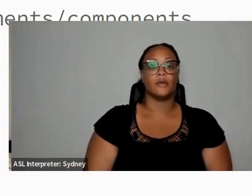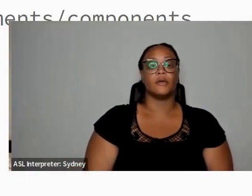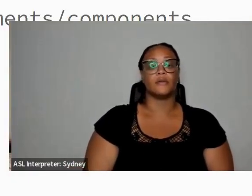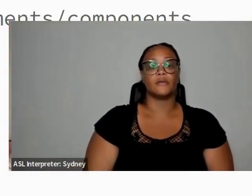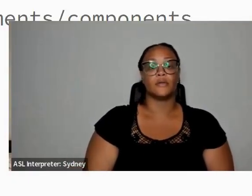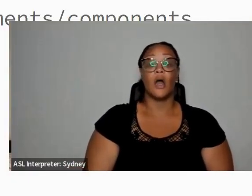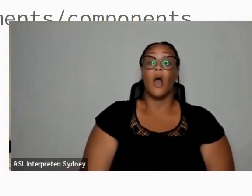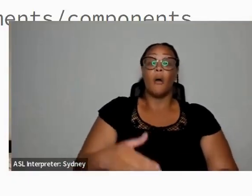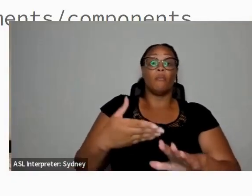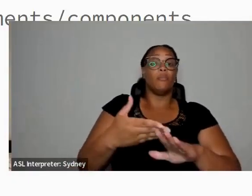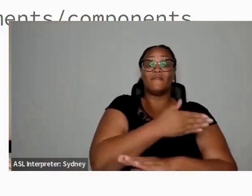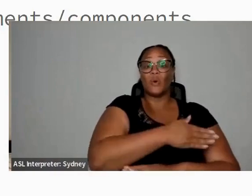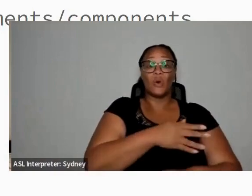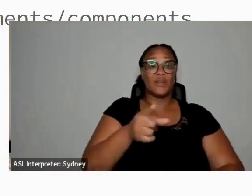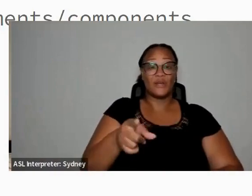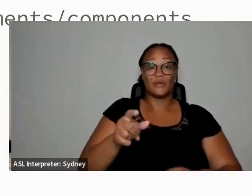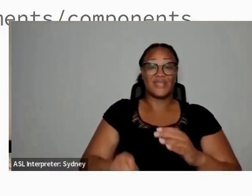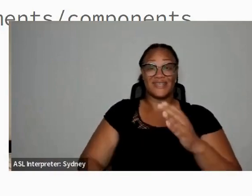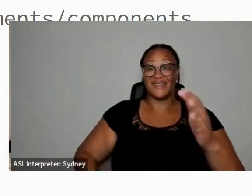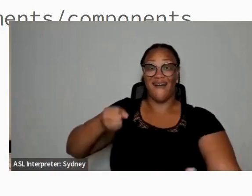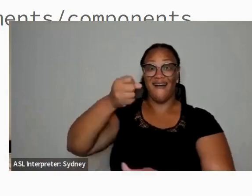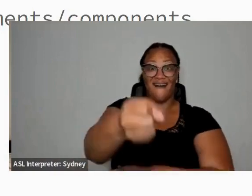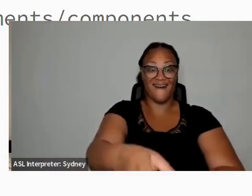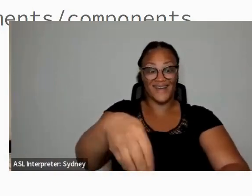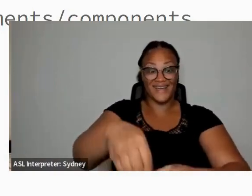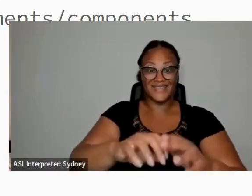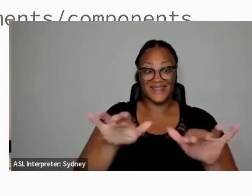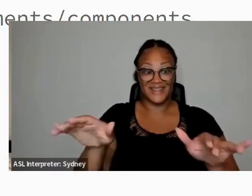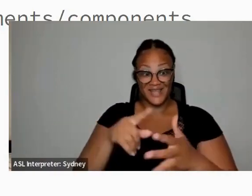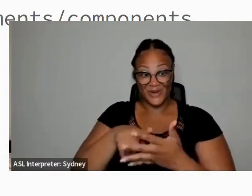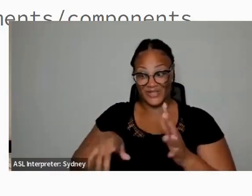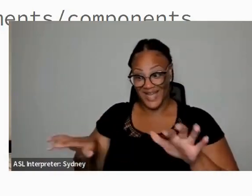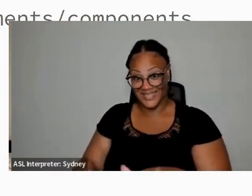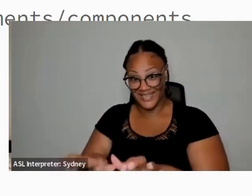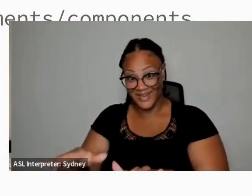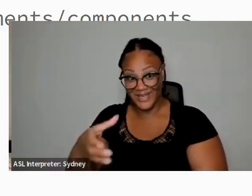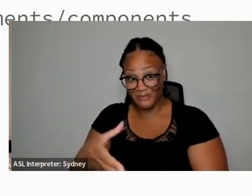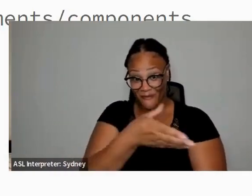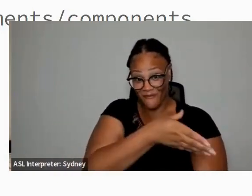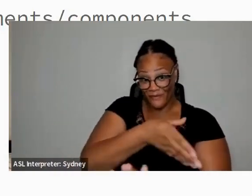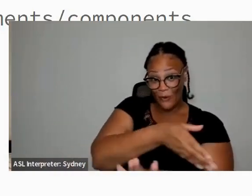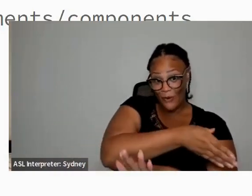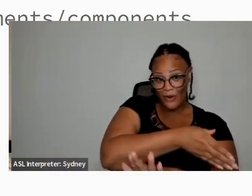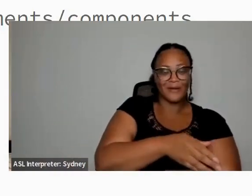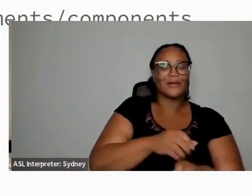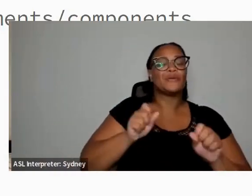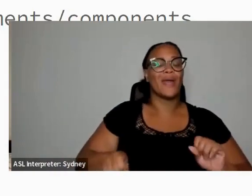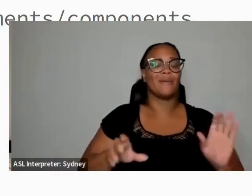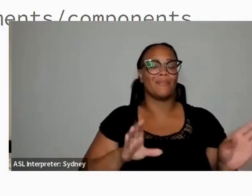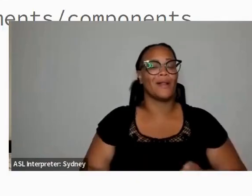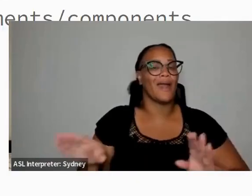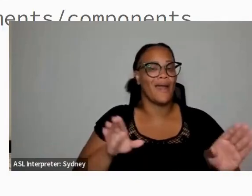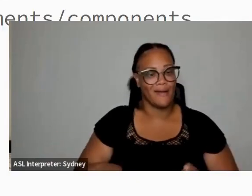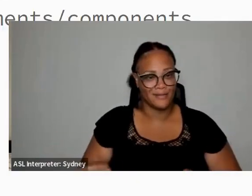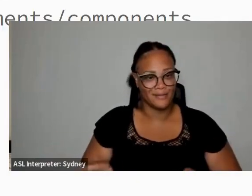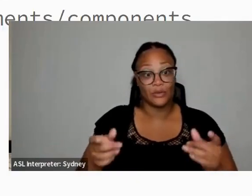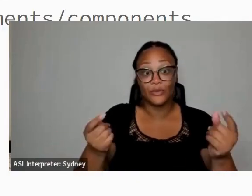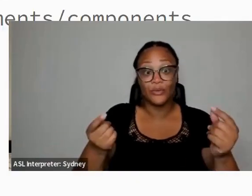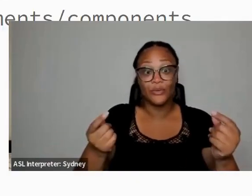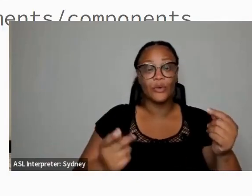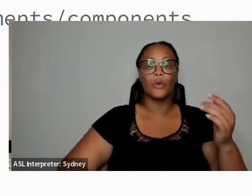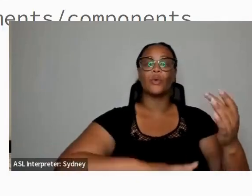we can do to help prepare you as well as your child for participating in these activities. So reaching out to